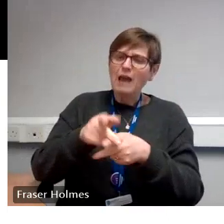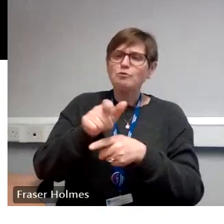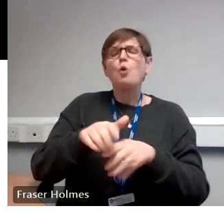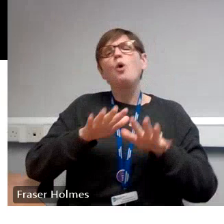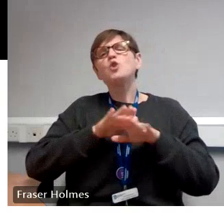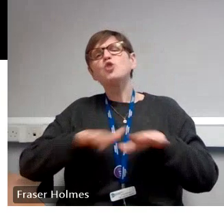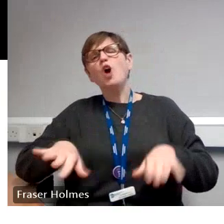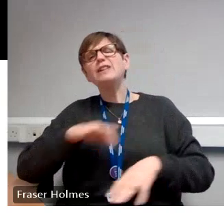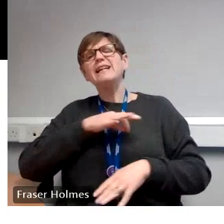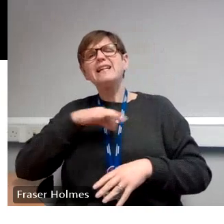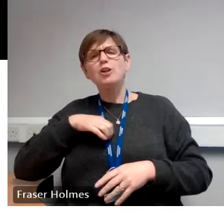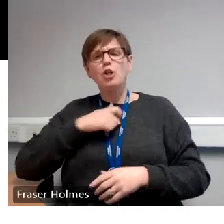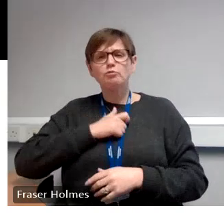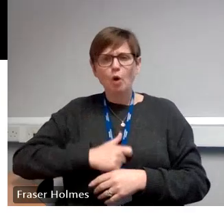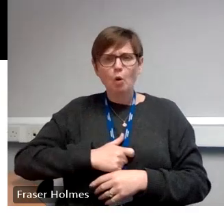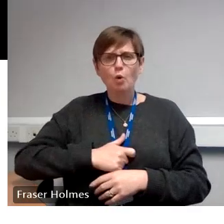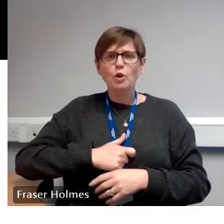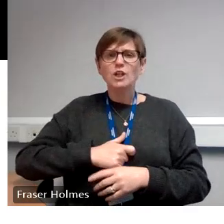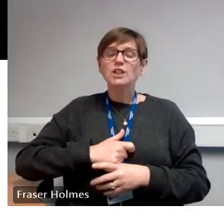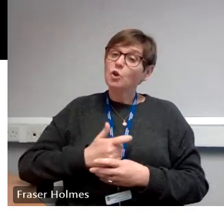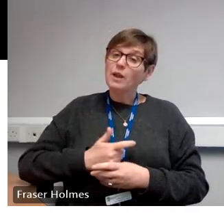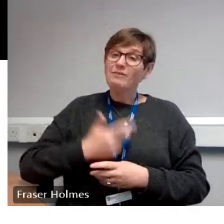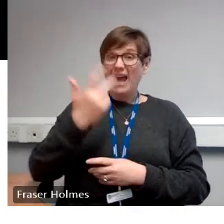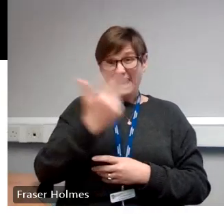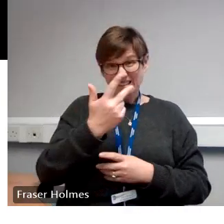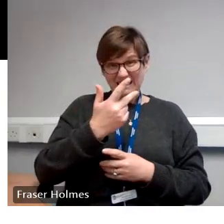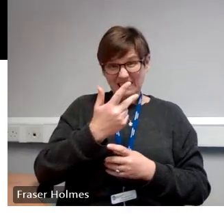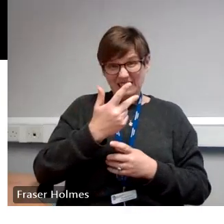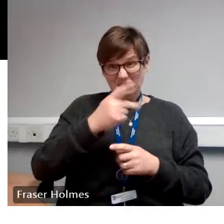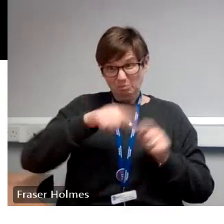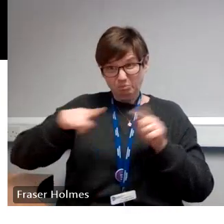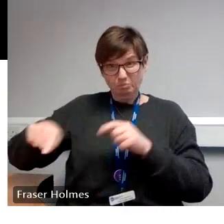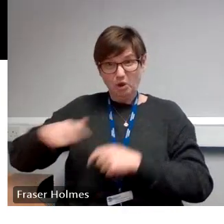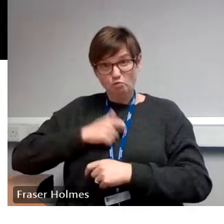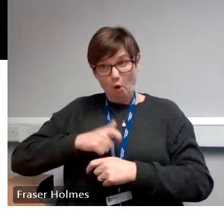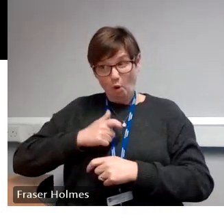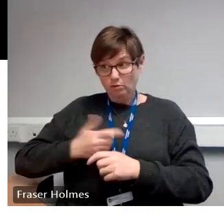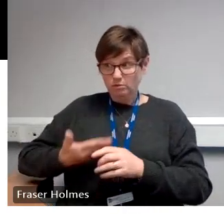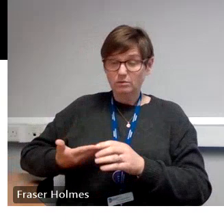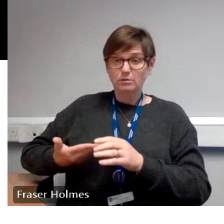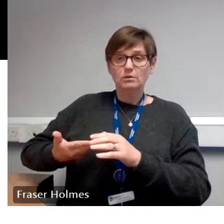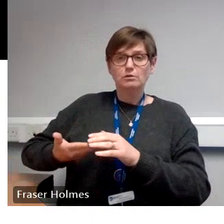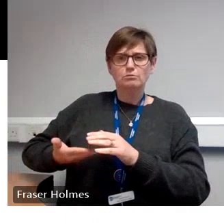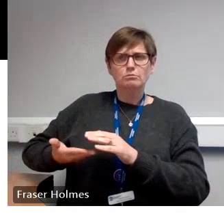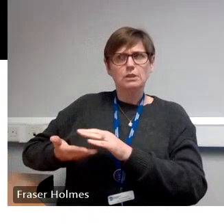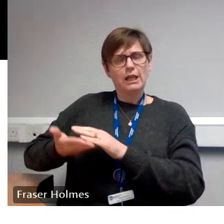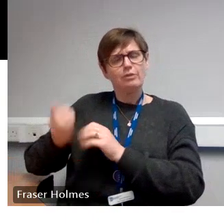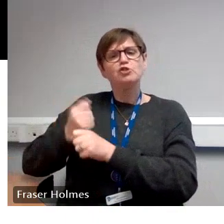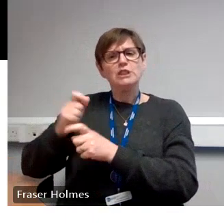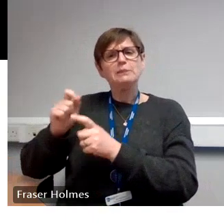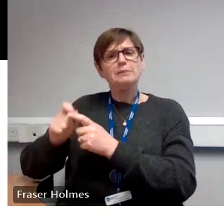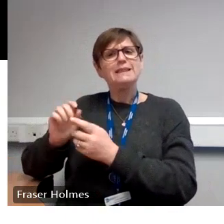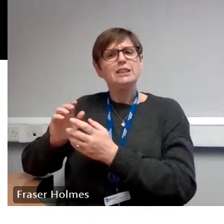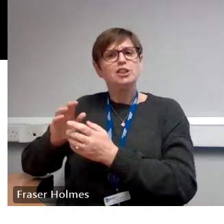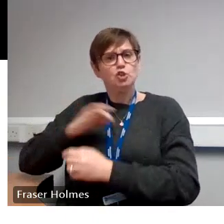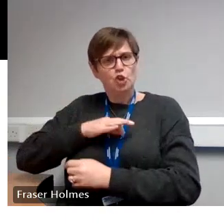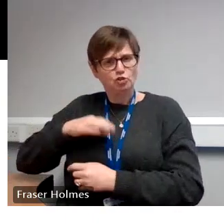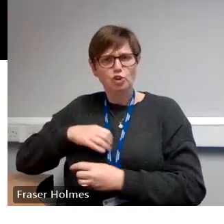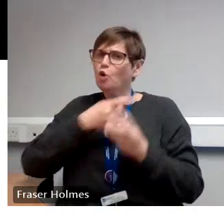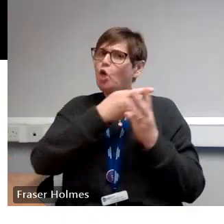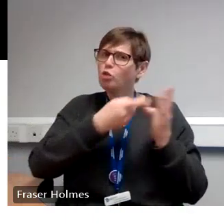roles. So there are around 18 or more roles within that were added to GP surgeries. And so these are the 3 which don't